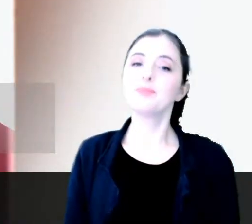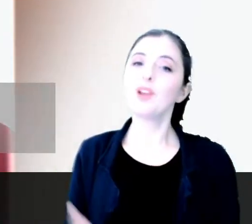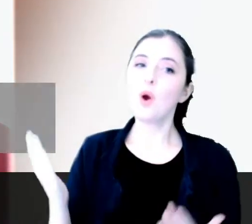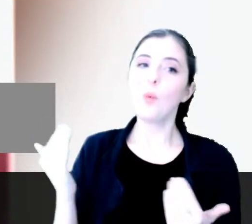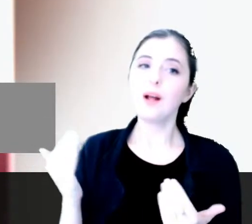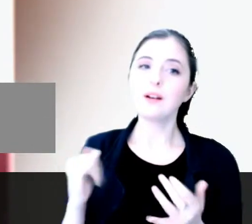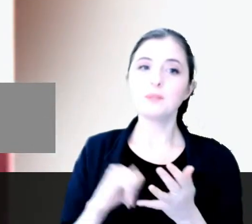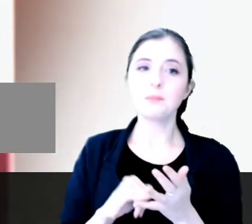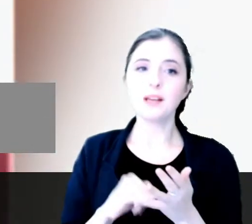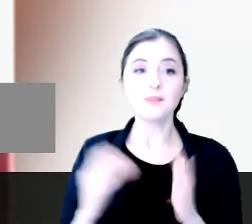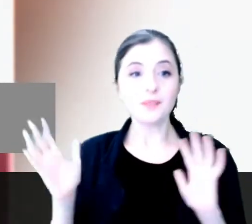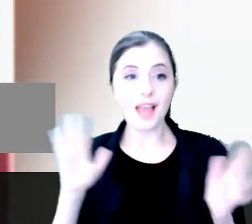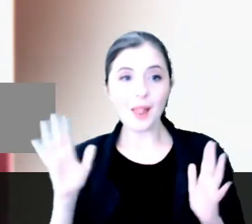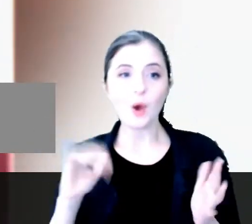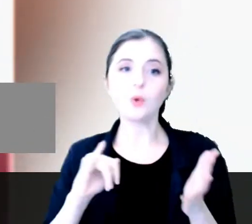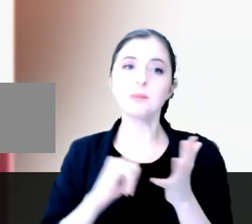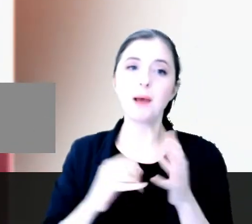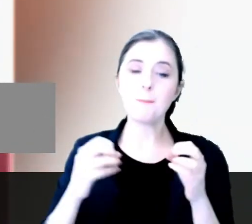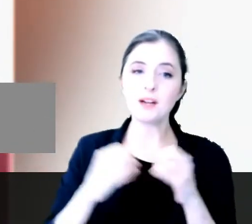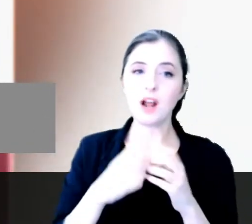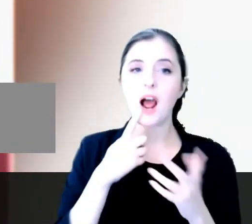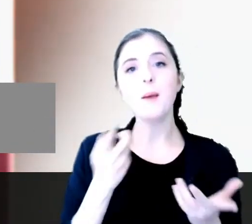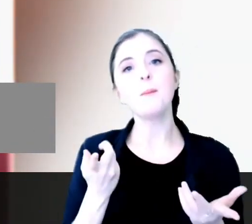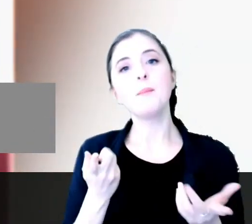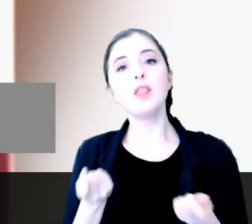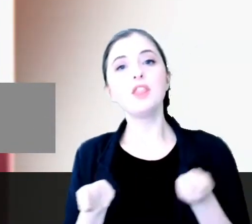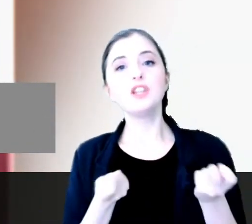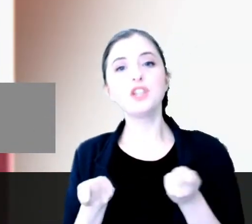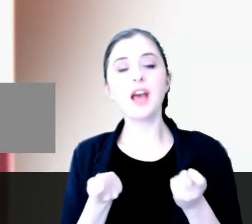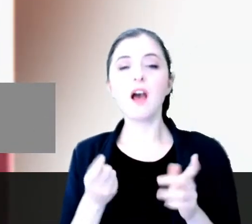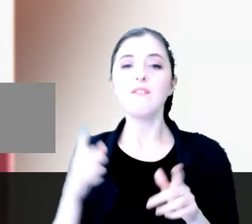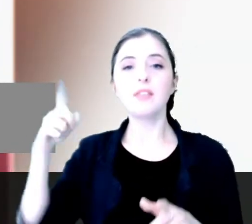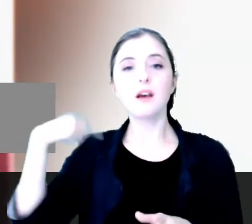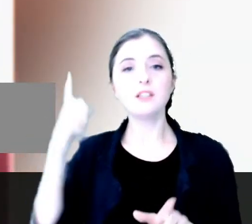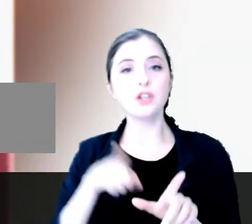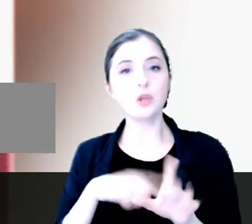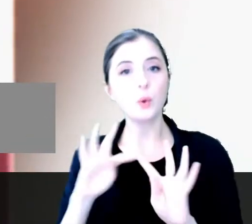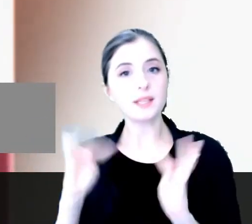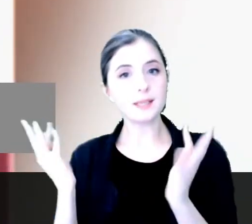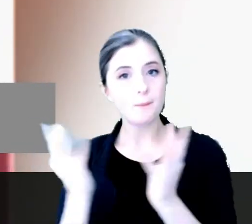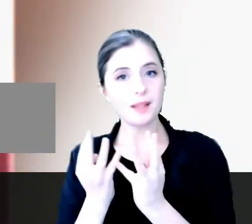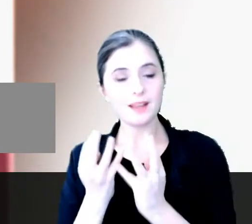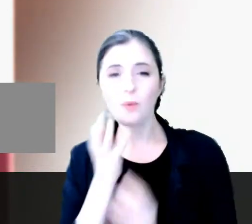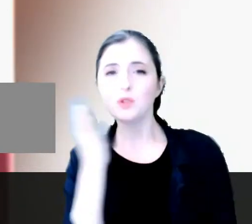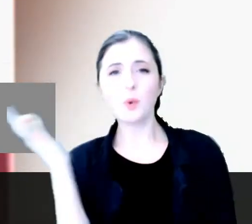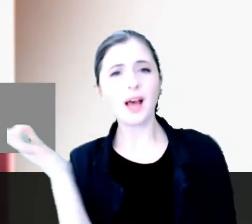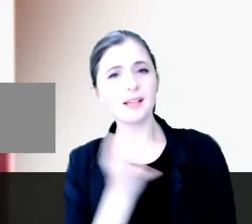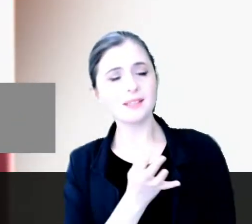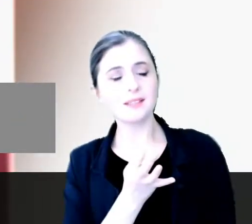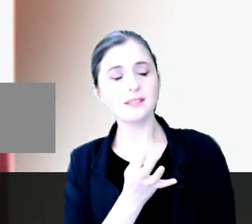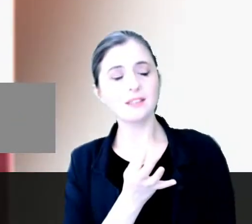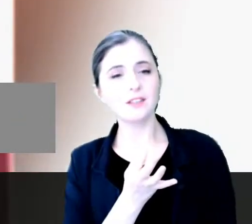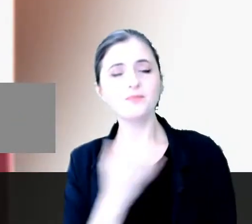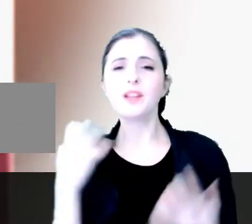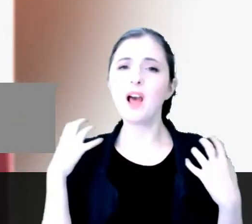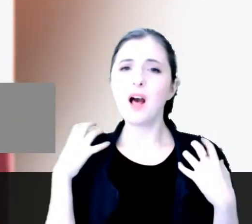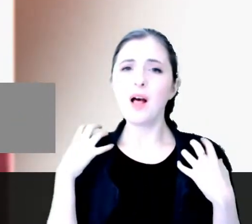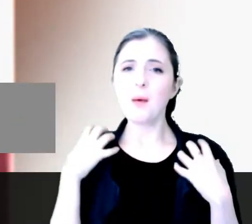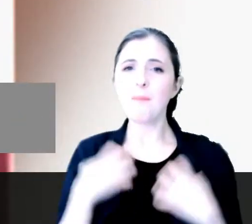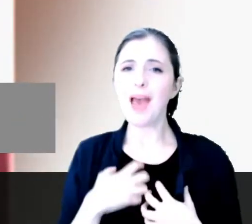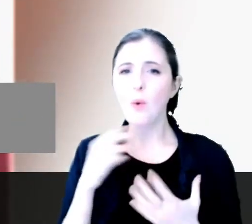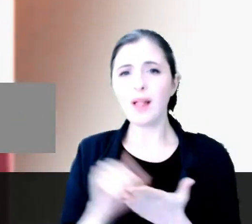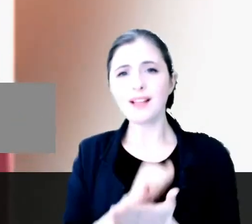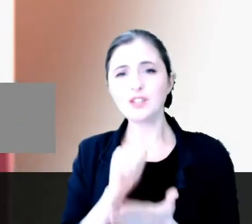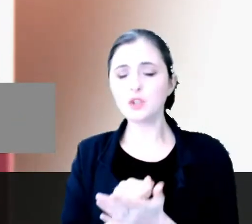Samaya Bangura, and I am the chair of the London Youth Assembly. Our question to the mayor is, how will the mayor ensure that children and young